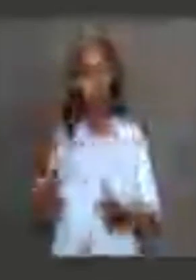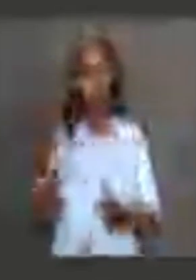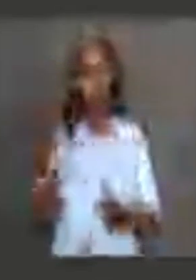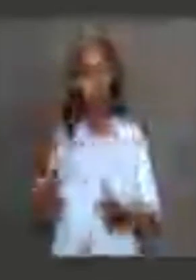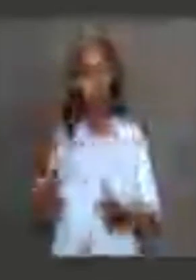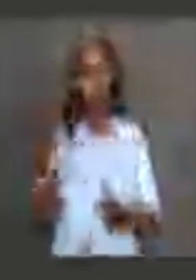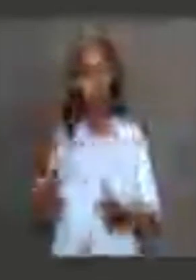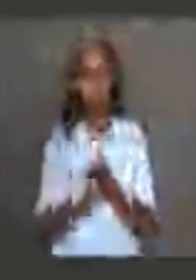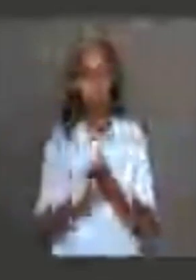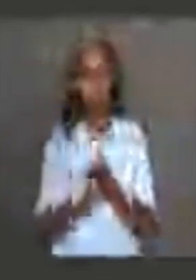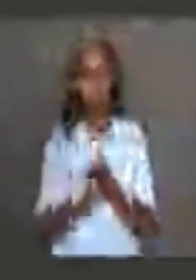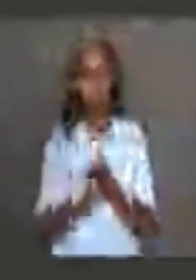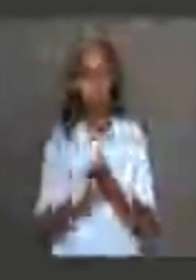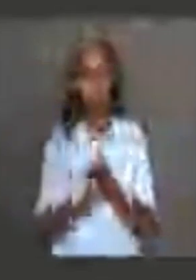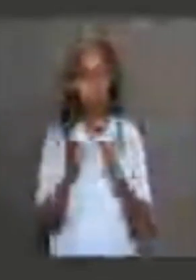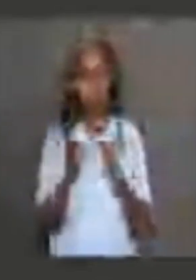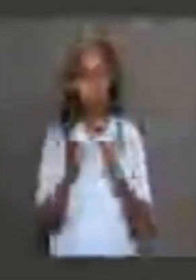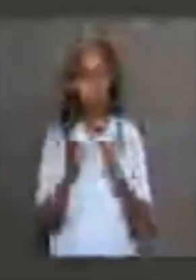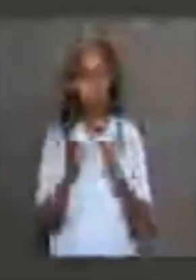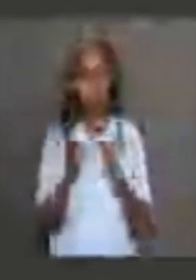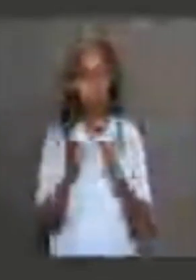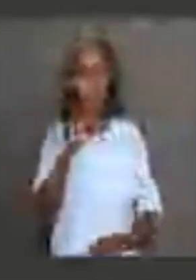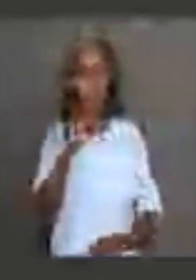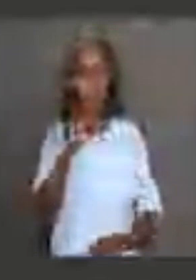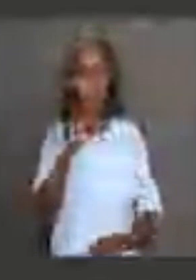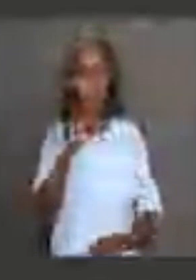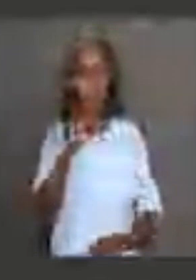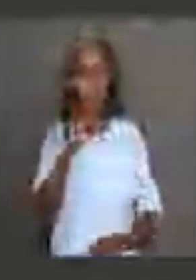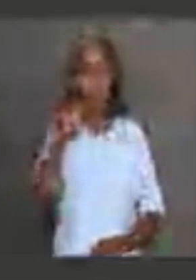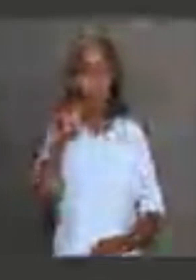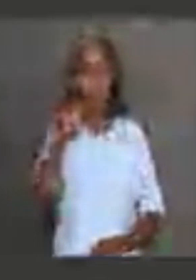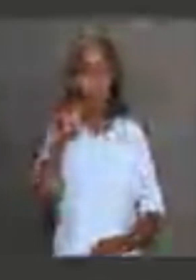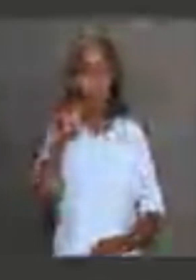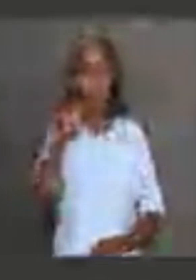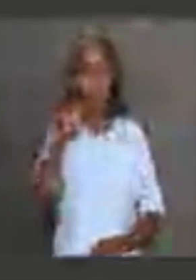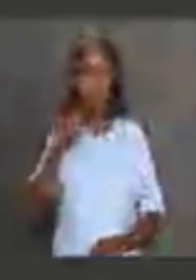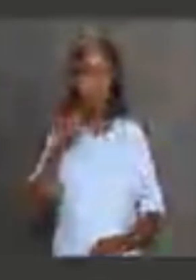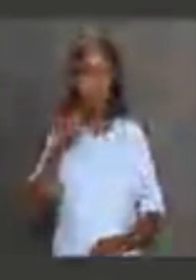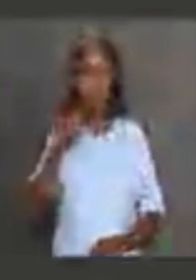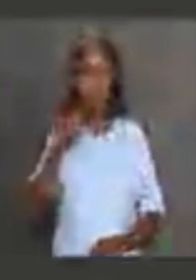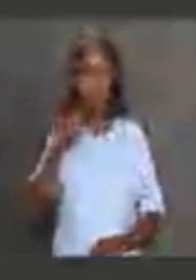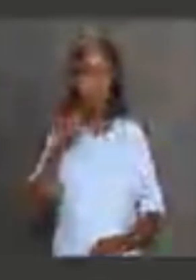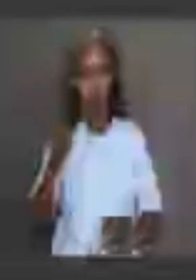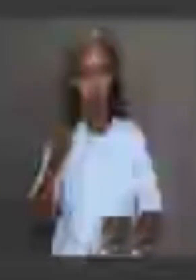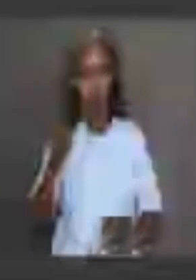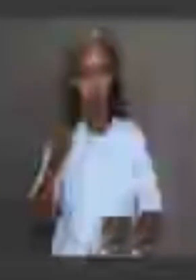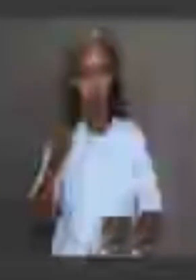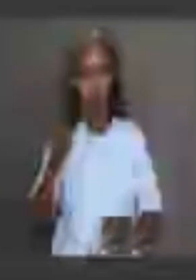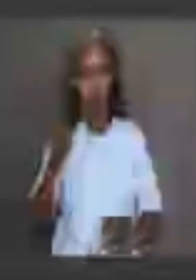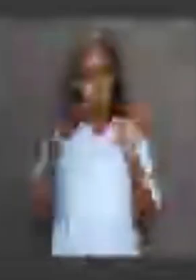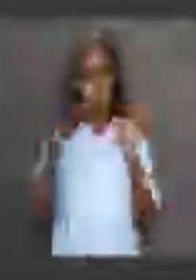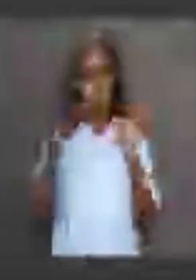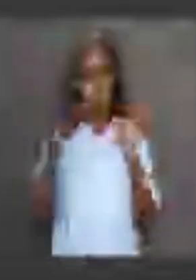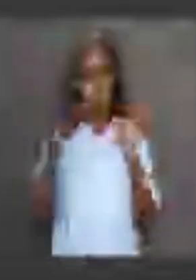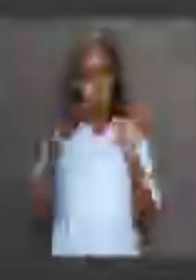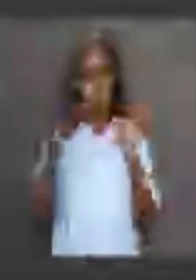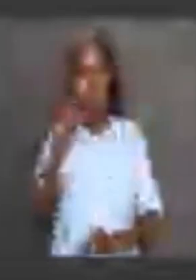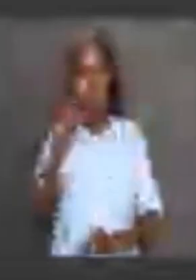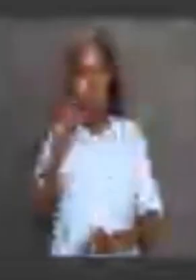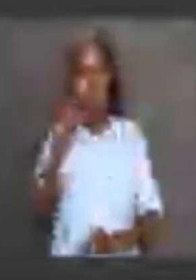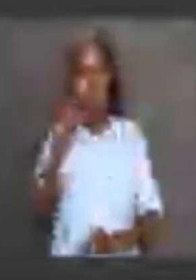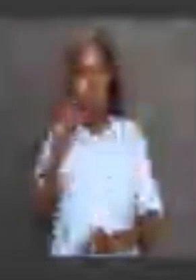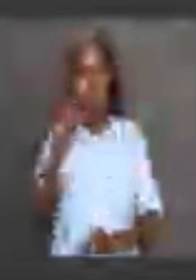The set of integers includes negative, 0, and